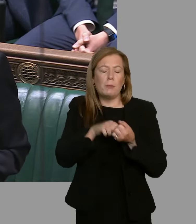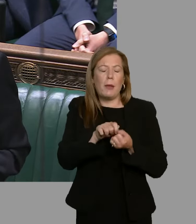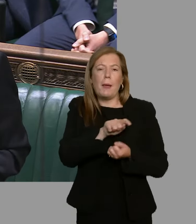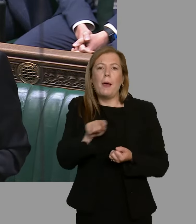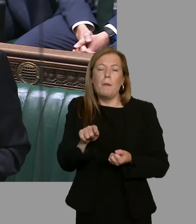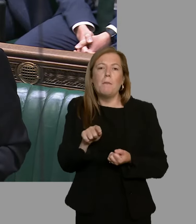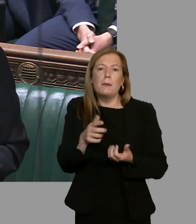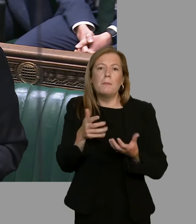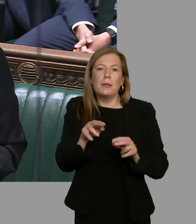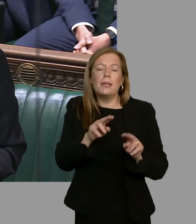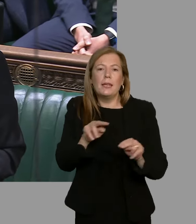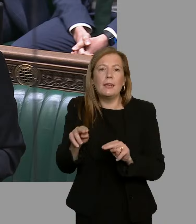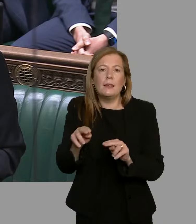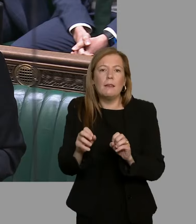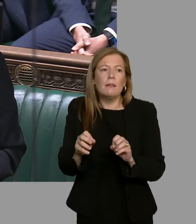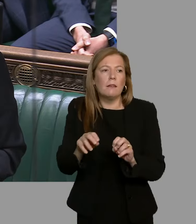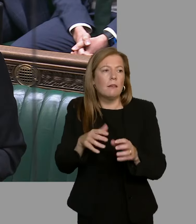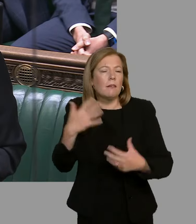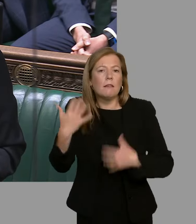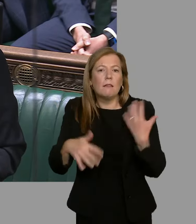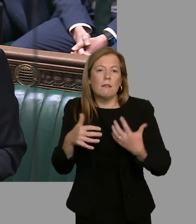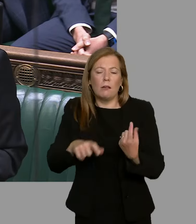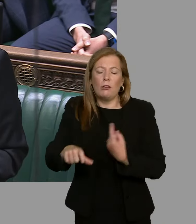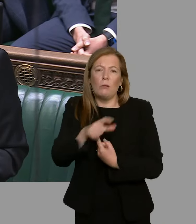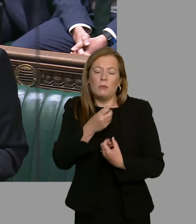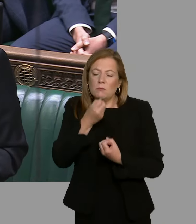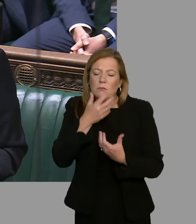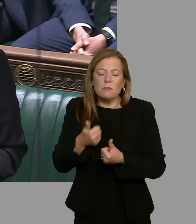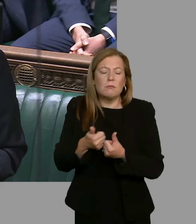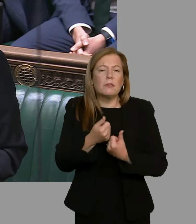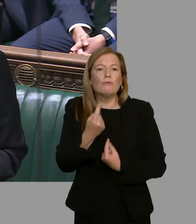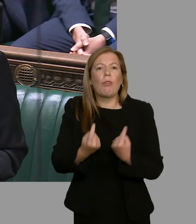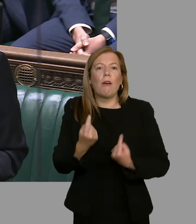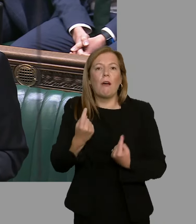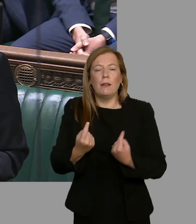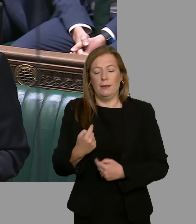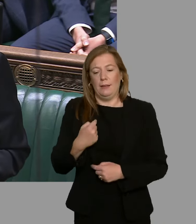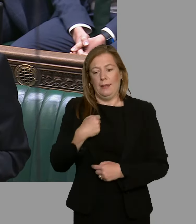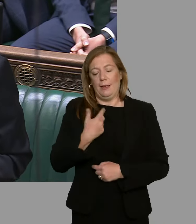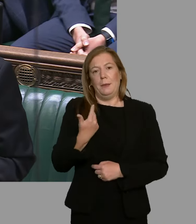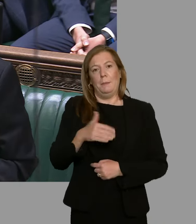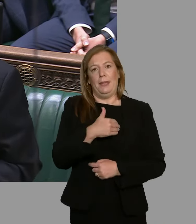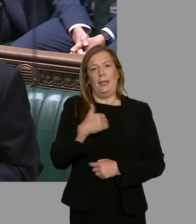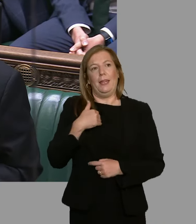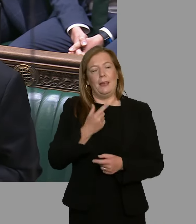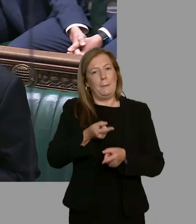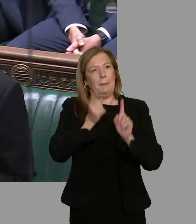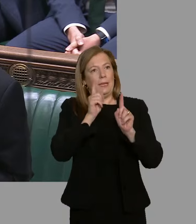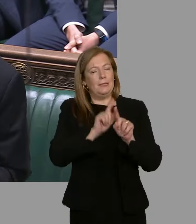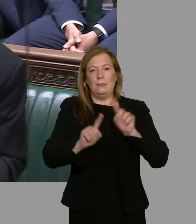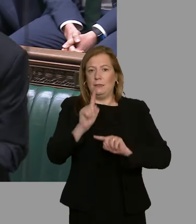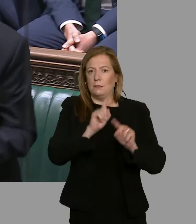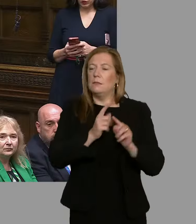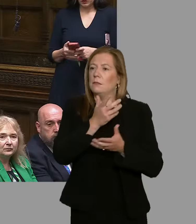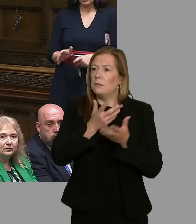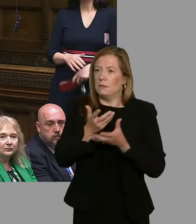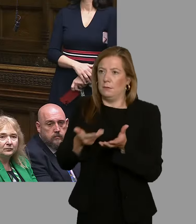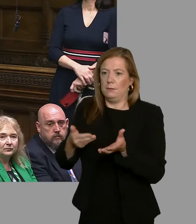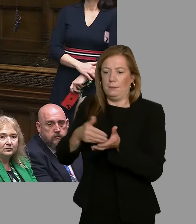community. Mr Speaker, this morning I had meetings with ministerial colleagues and others in addition to my duties in this House. I shall have further such meetings later today.